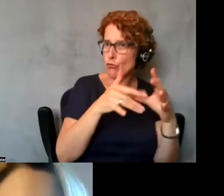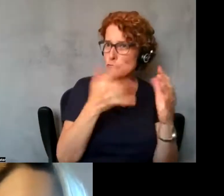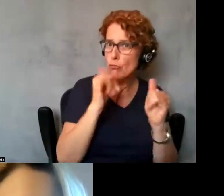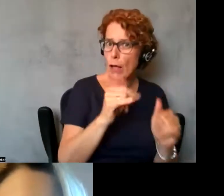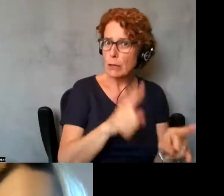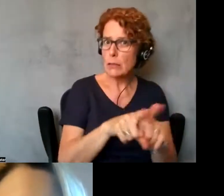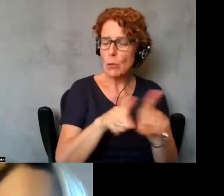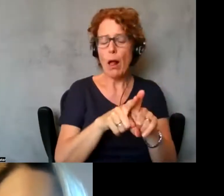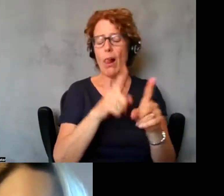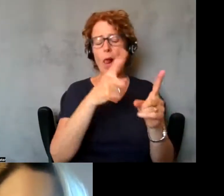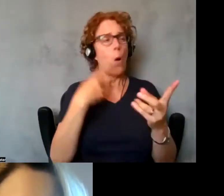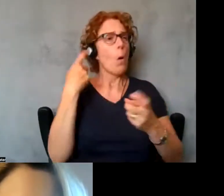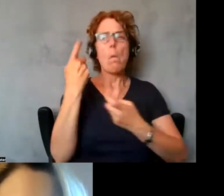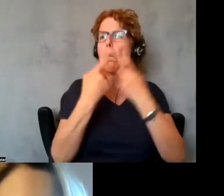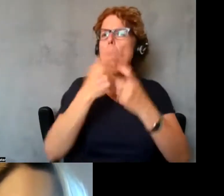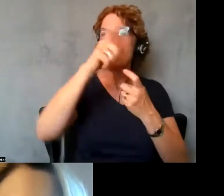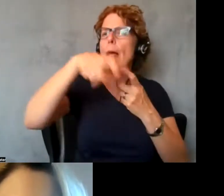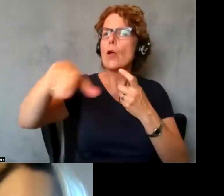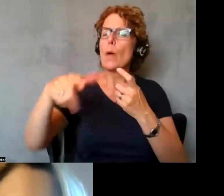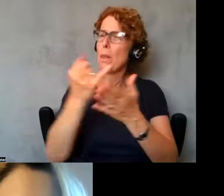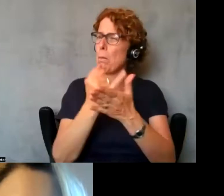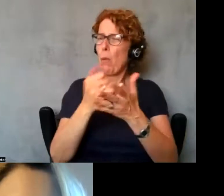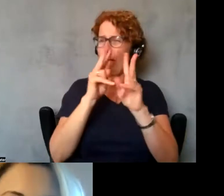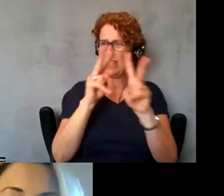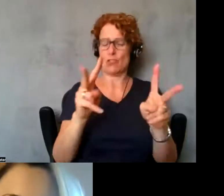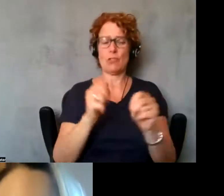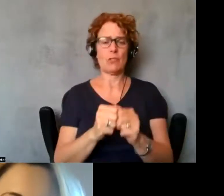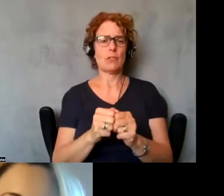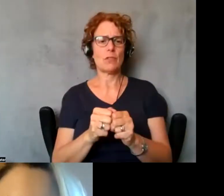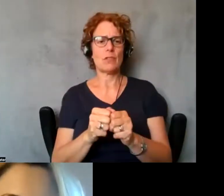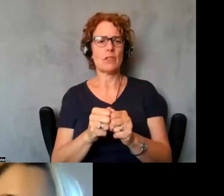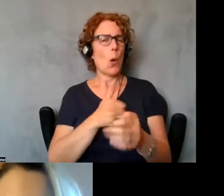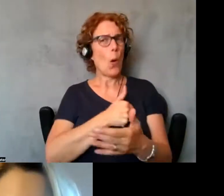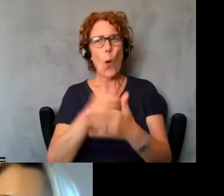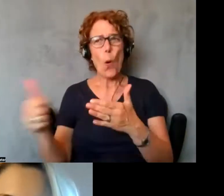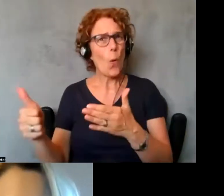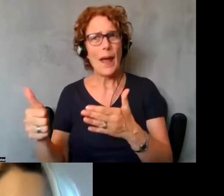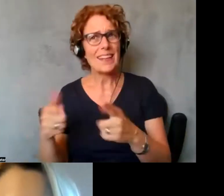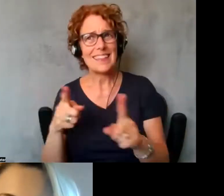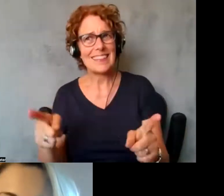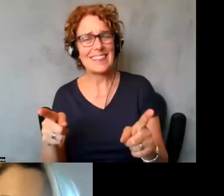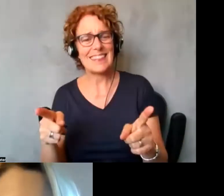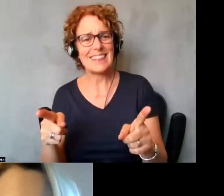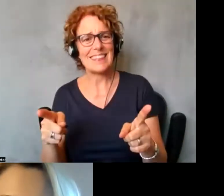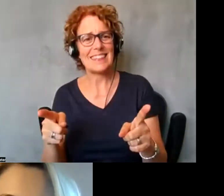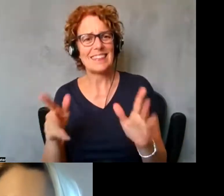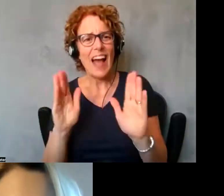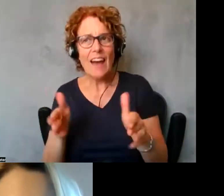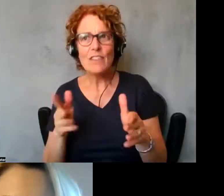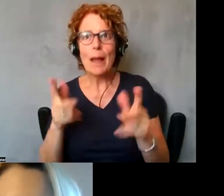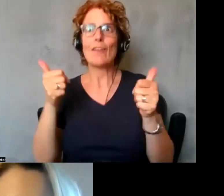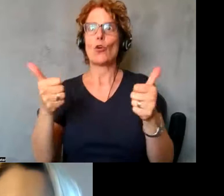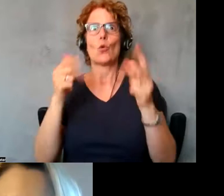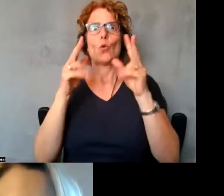for patients with really, really poor vision. So it's not always the situation by which you have to have really good